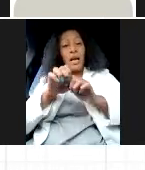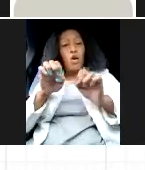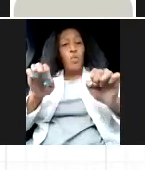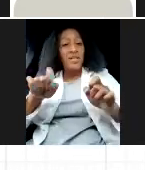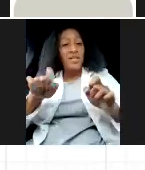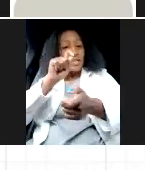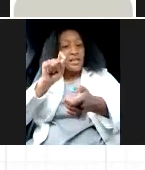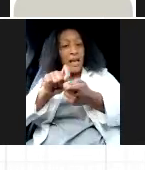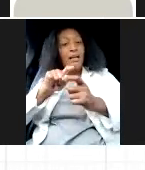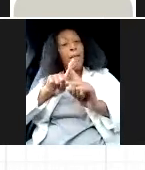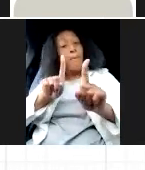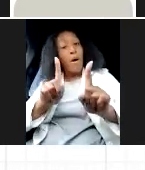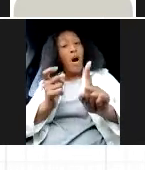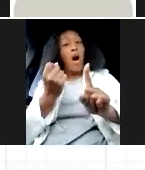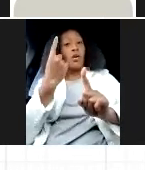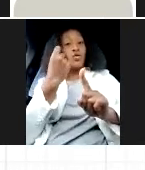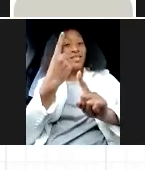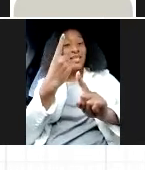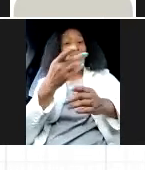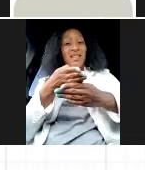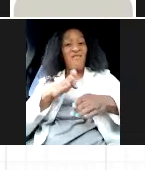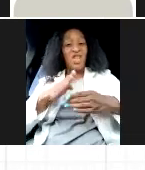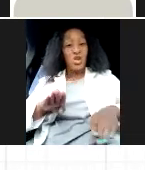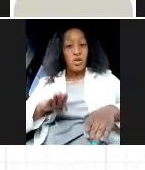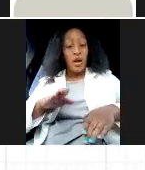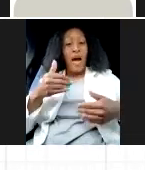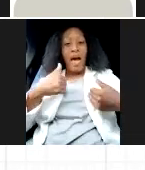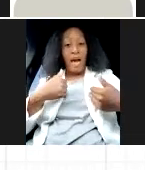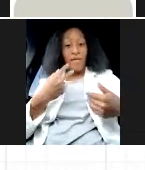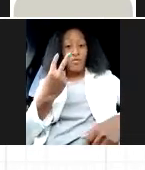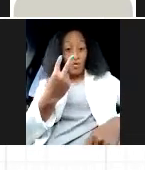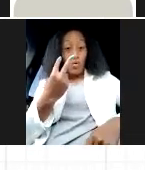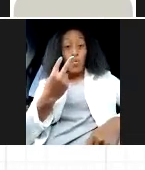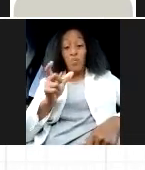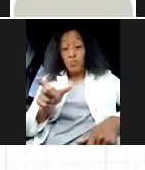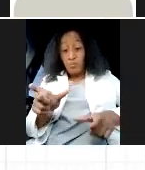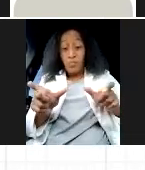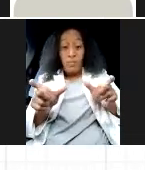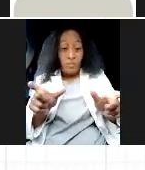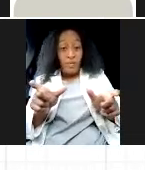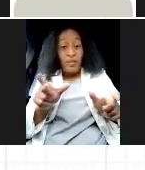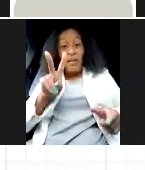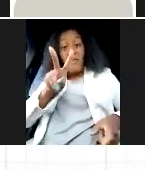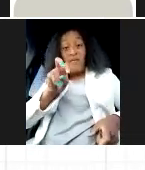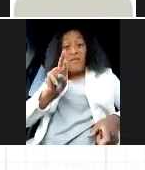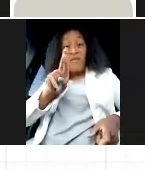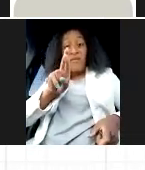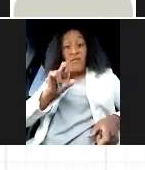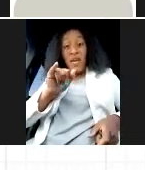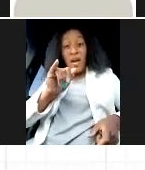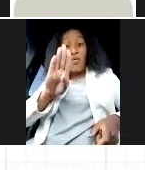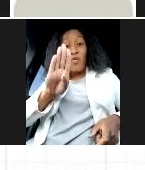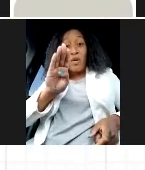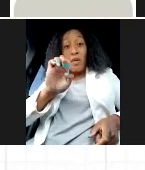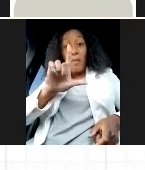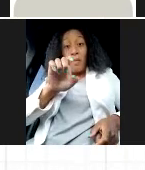have two variables that are side by side, it means they multiply together. If I have two variables,